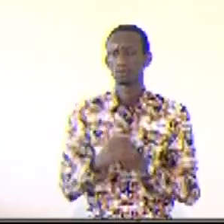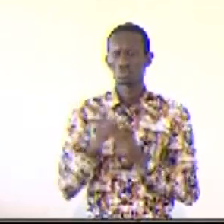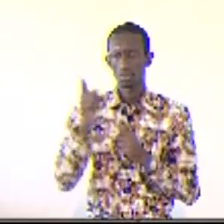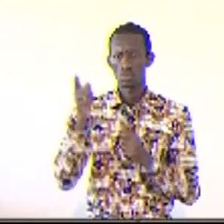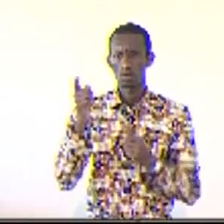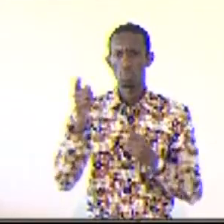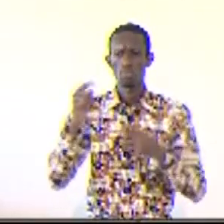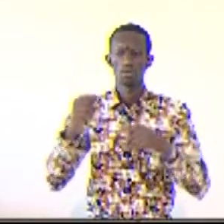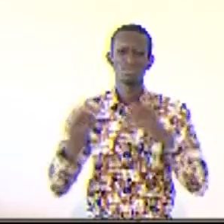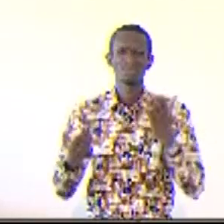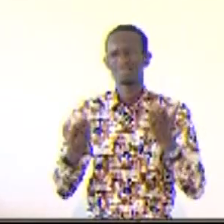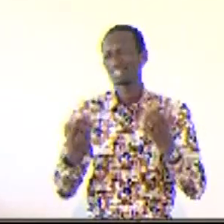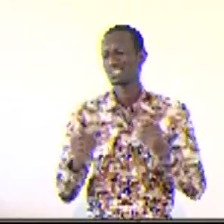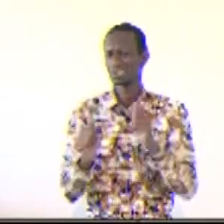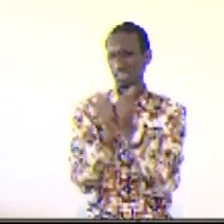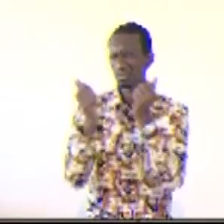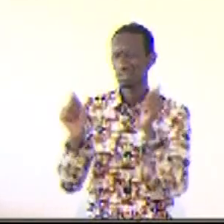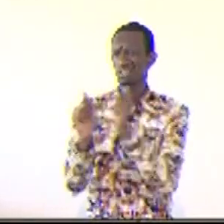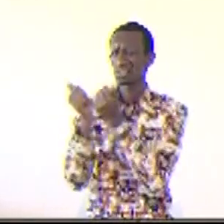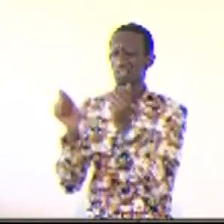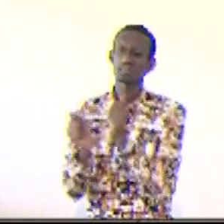lower. There are more effective collisions